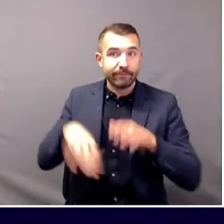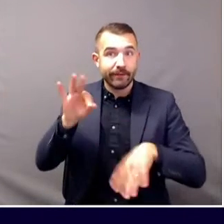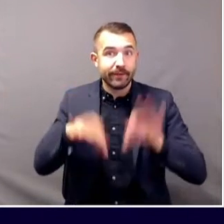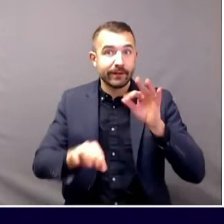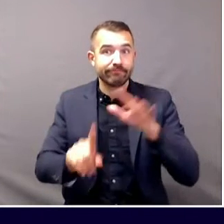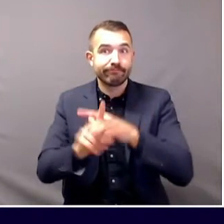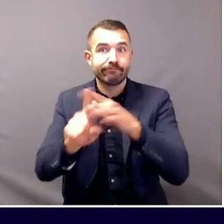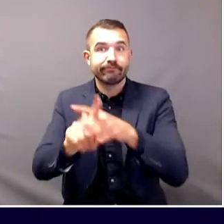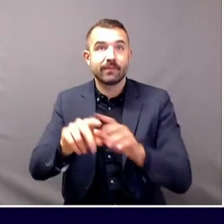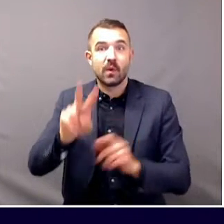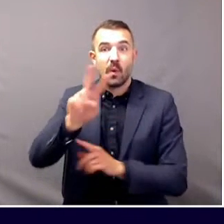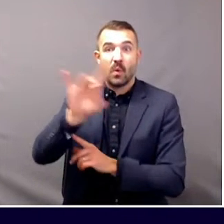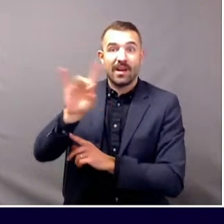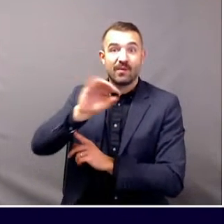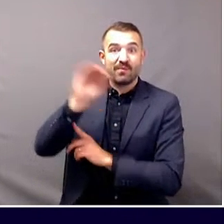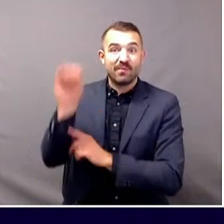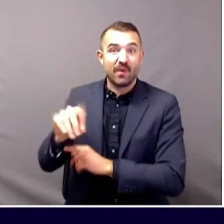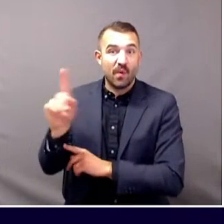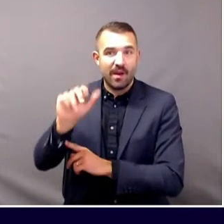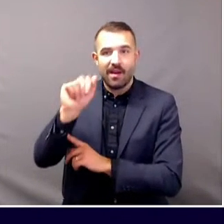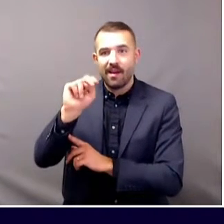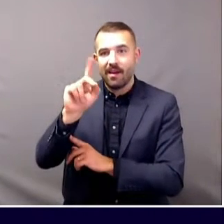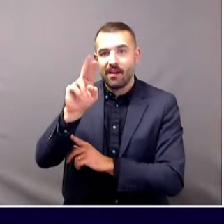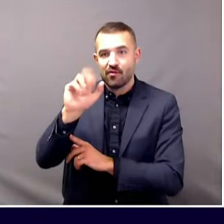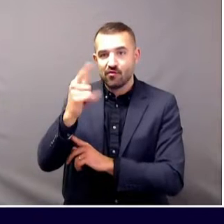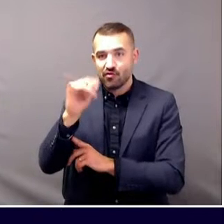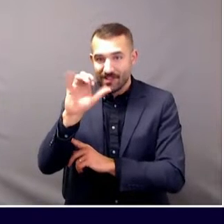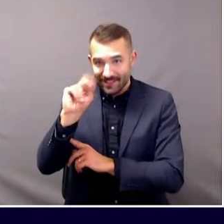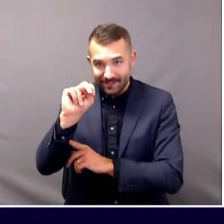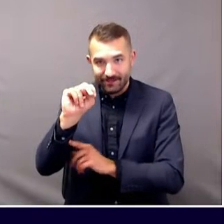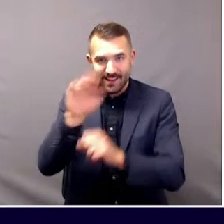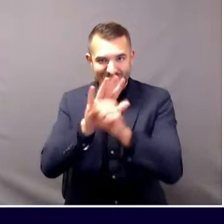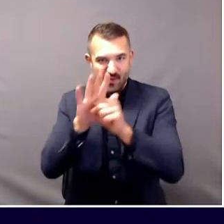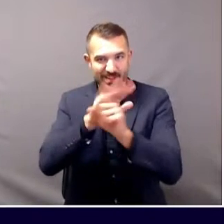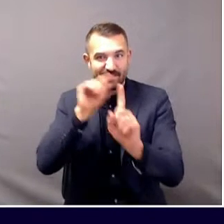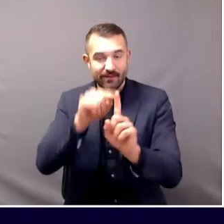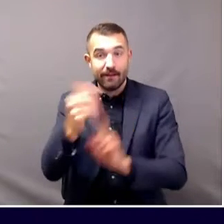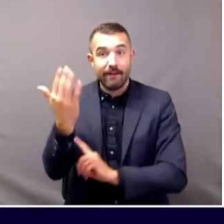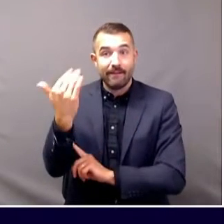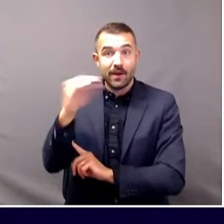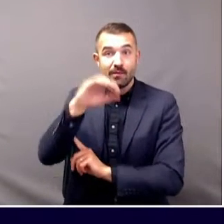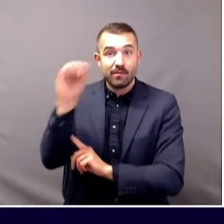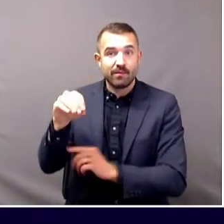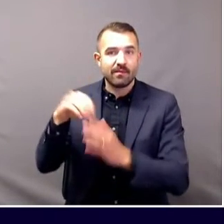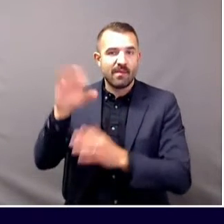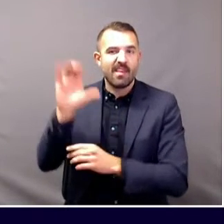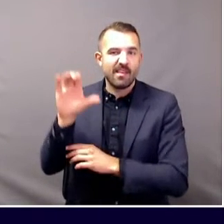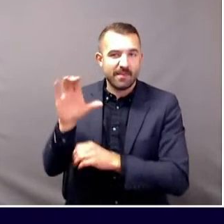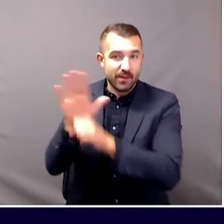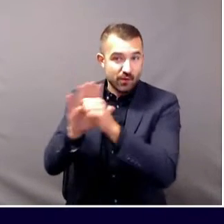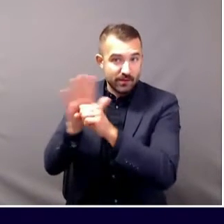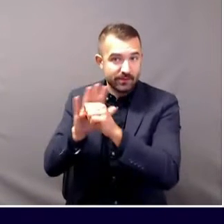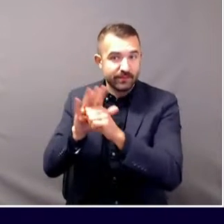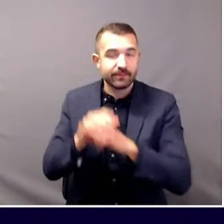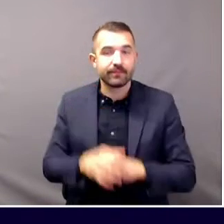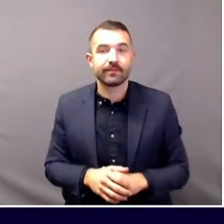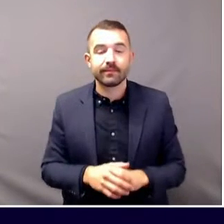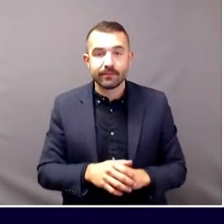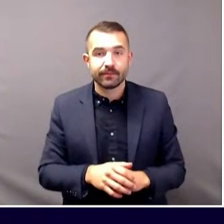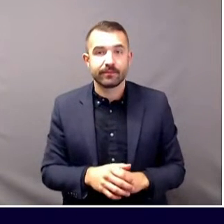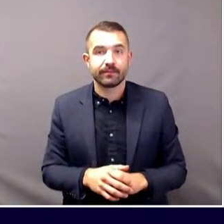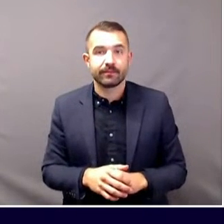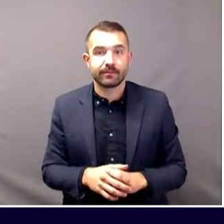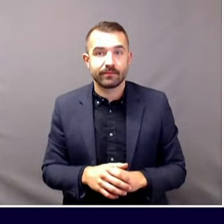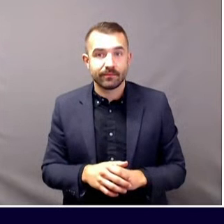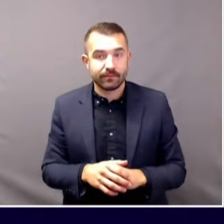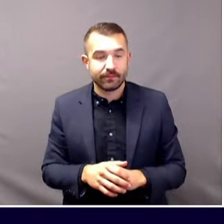County, and 15% of yesterday's cases were from Cumberland County. I'd like to take a second now to talk about